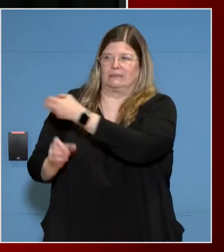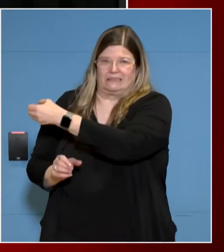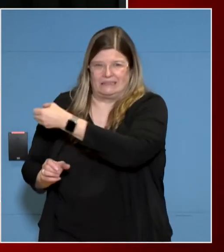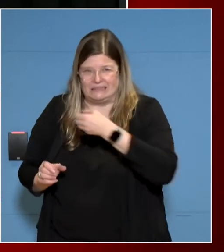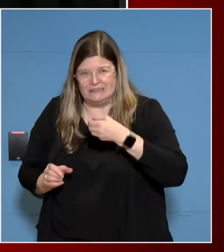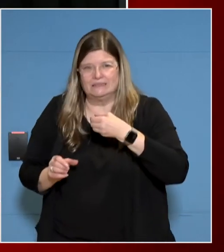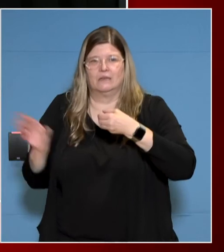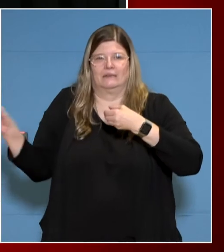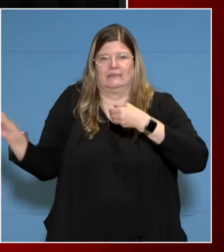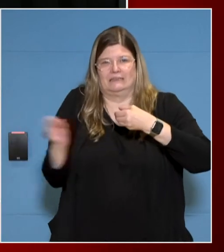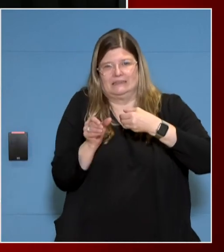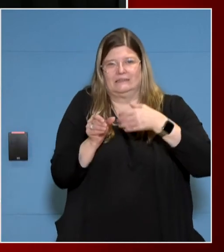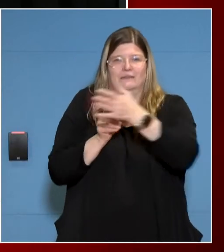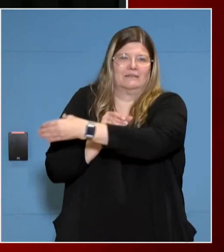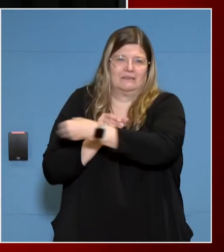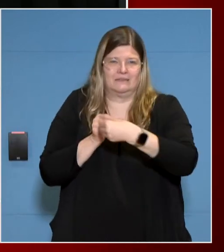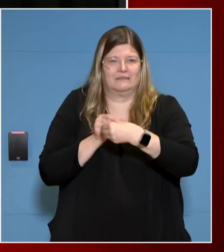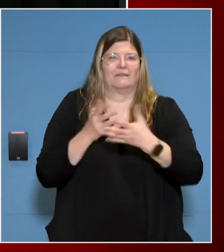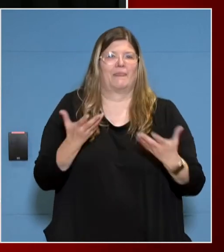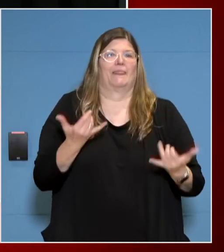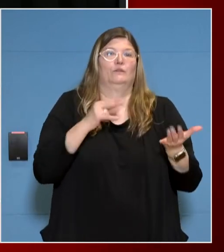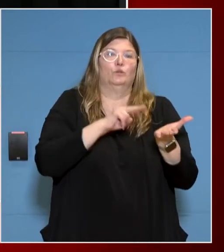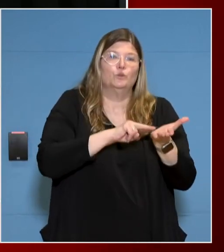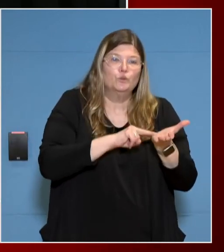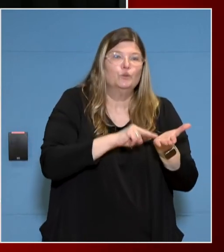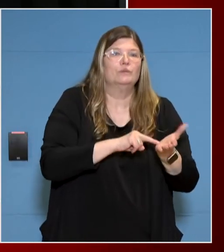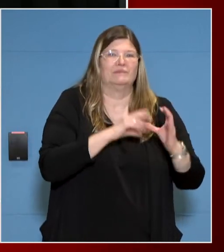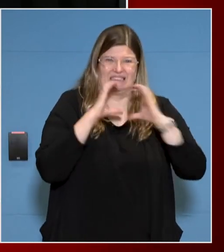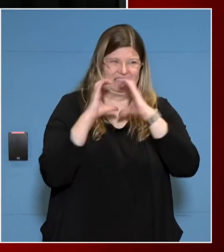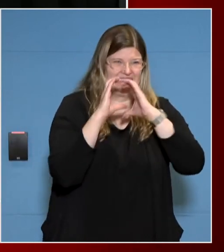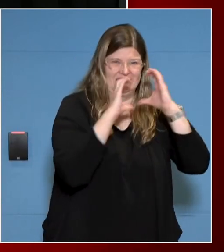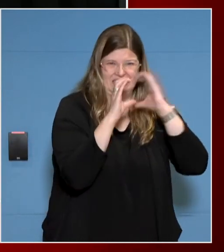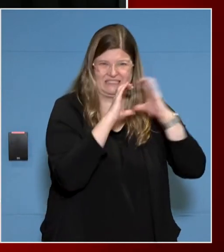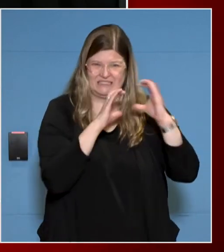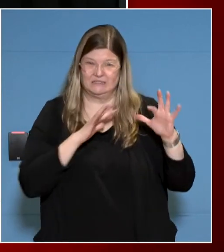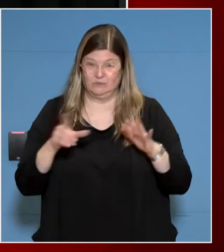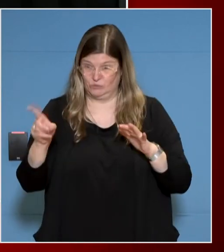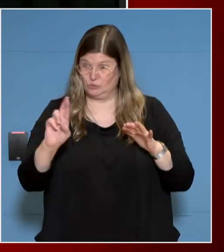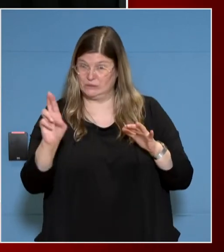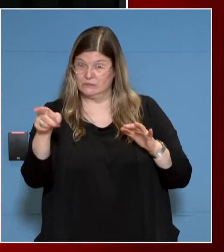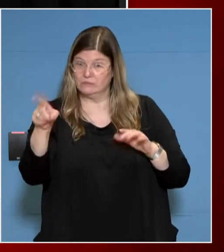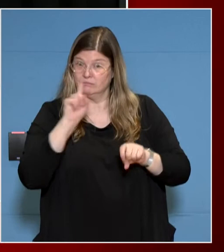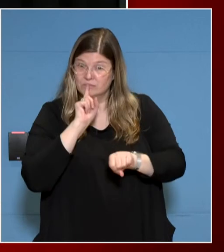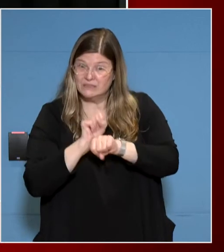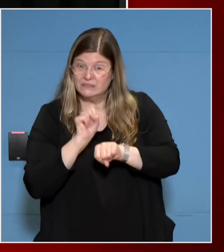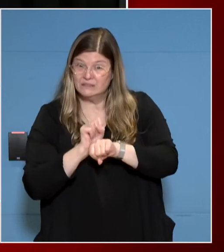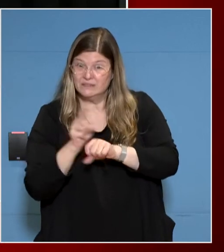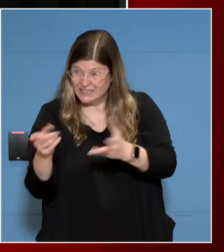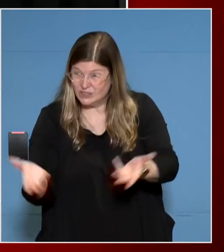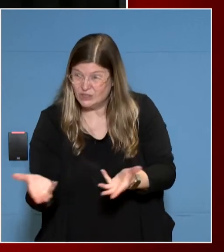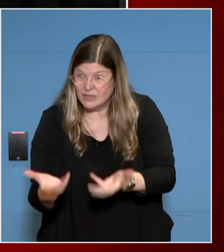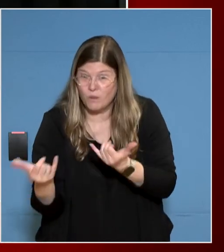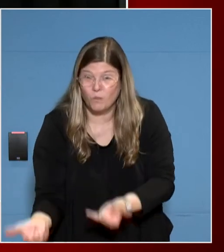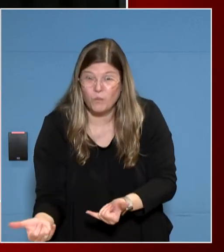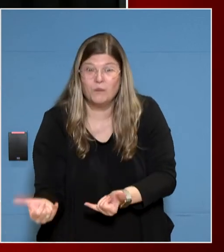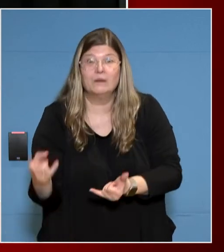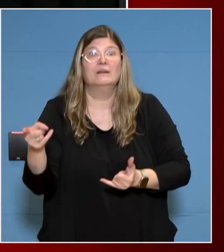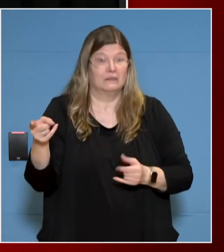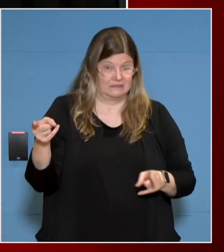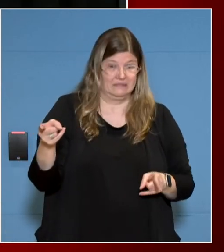are communicating whether the patient has actually checked in, is here, is on site, and how many doses they already have drawn